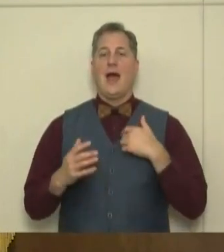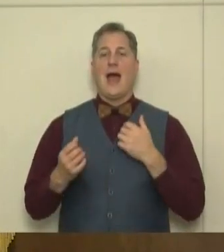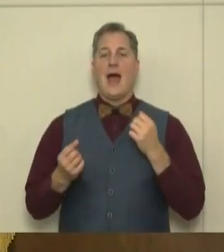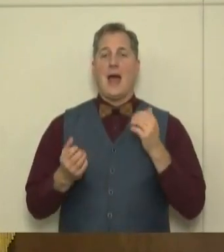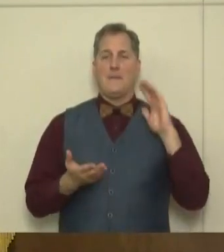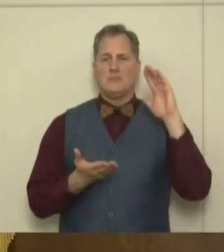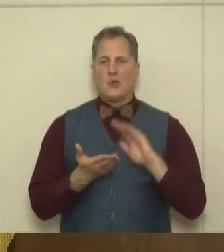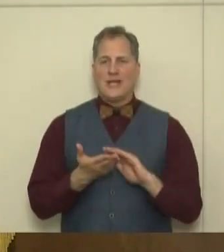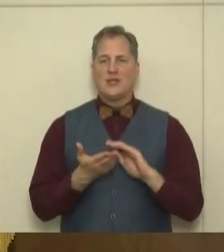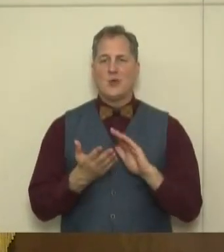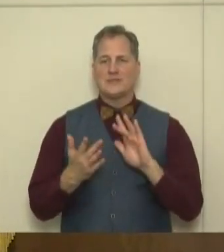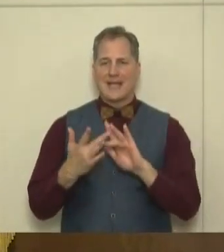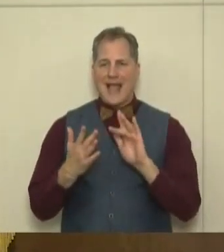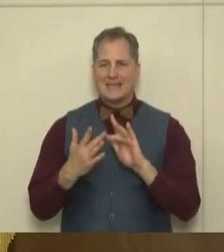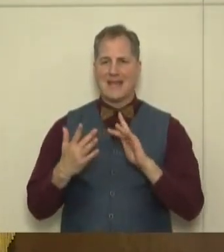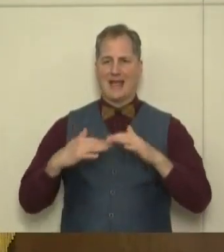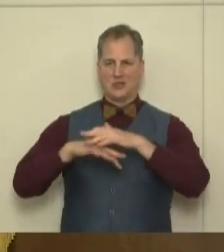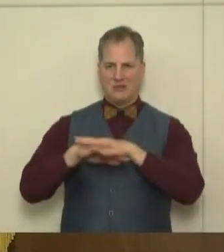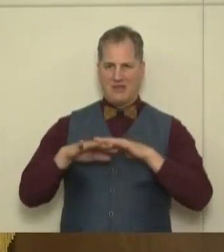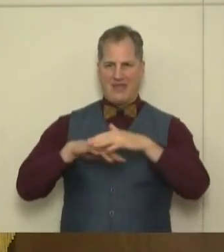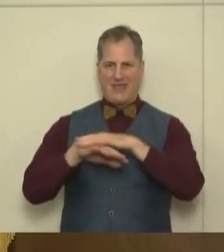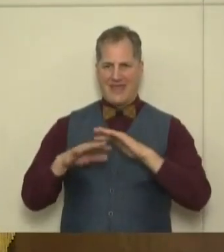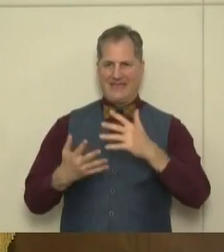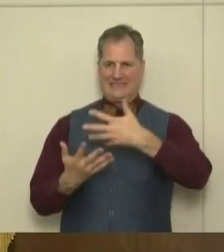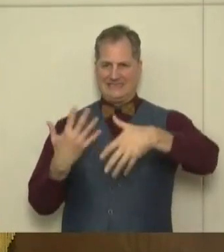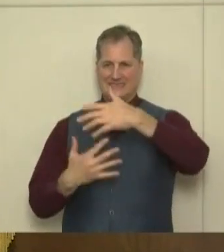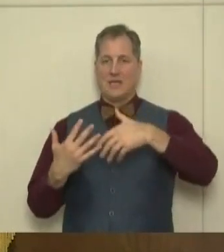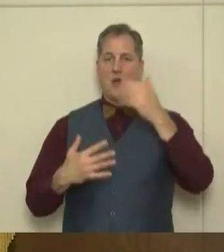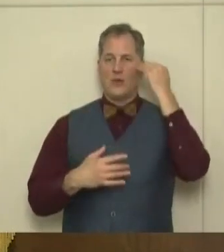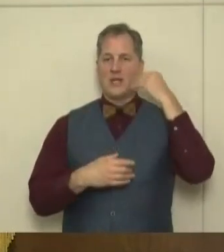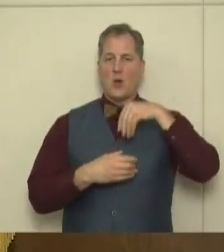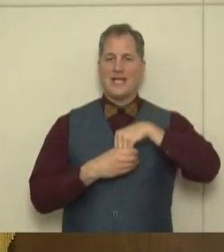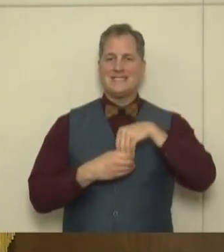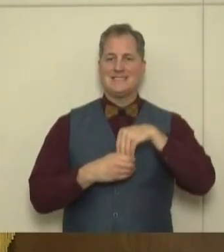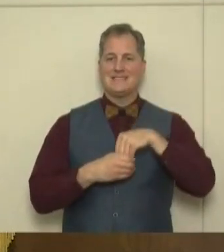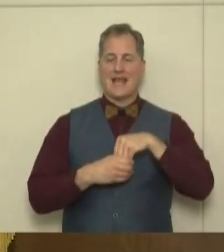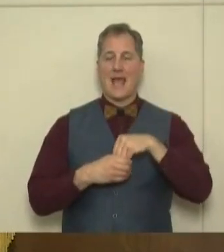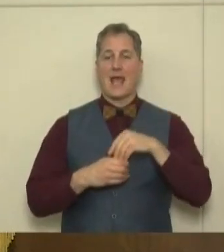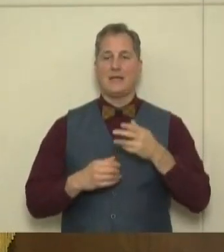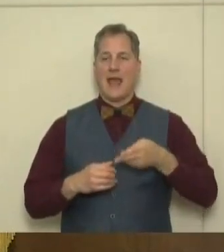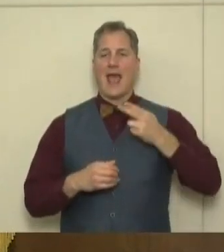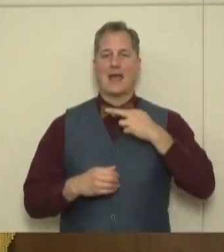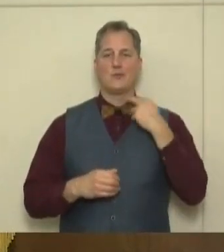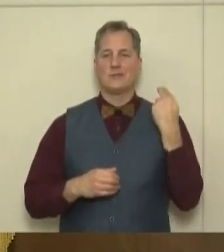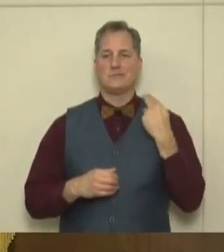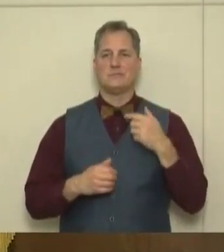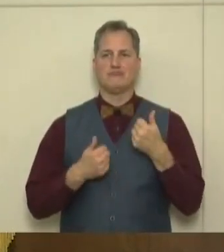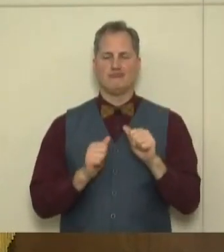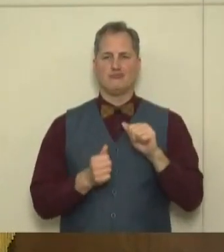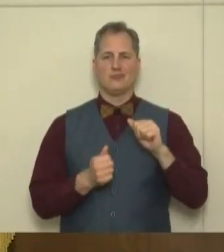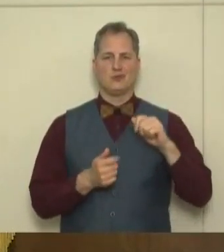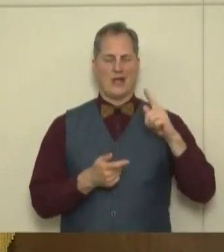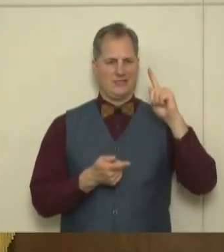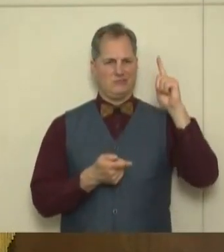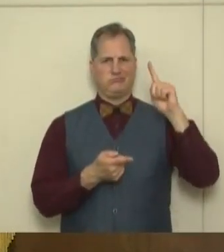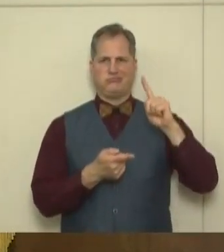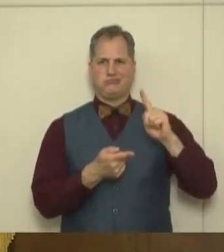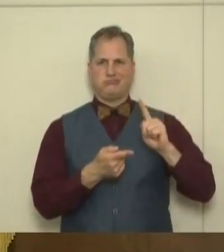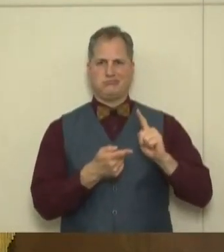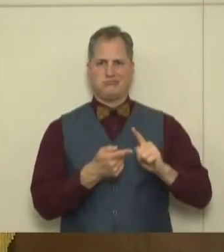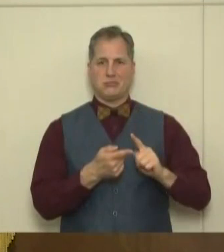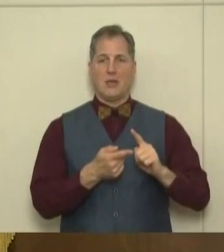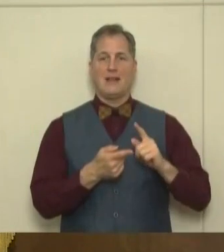a COVID-19 test, which came back positive. Now, they say that person did not have direct contact with the governor and always wore a mask